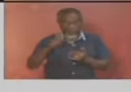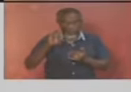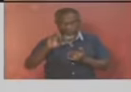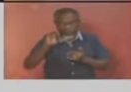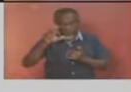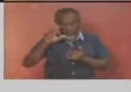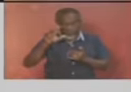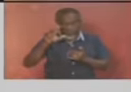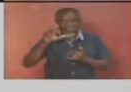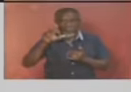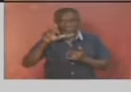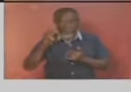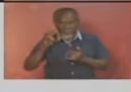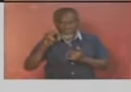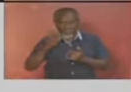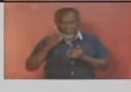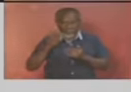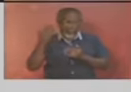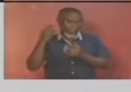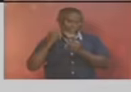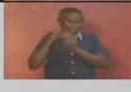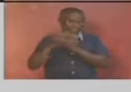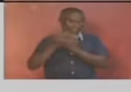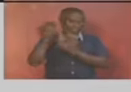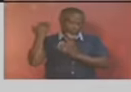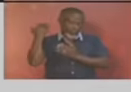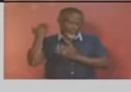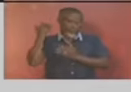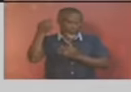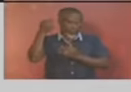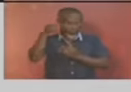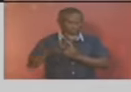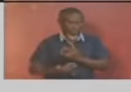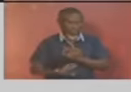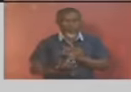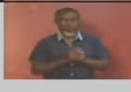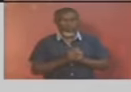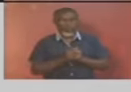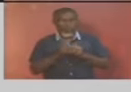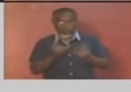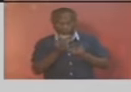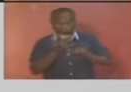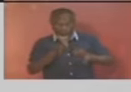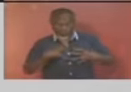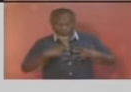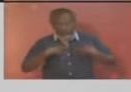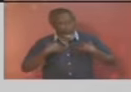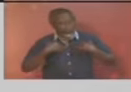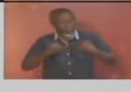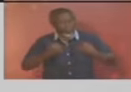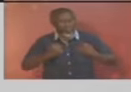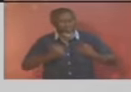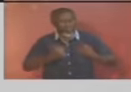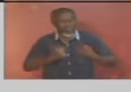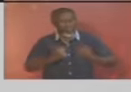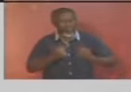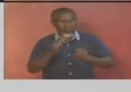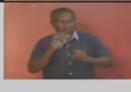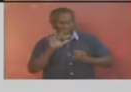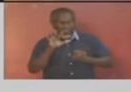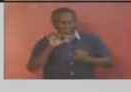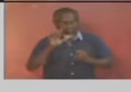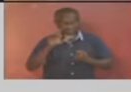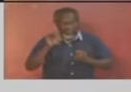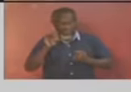7,736 since March 12, 2020 to present. Our total recovered patients are now 7,508, active